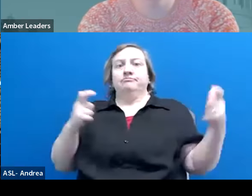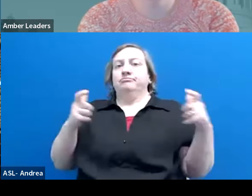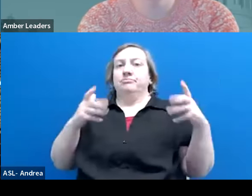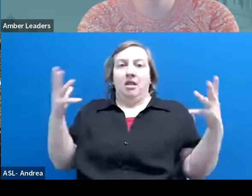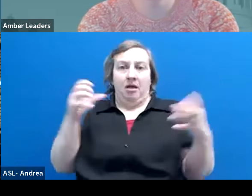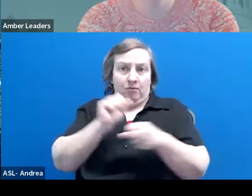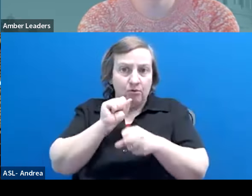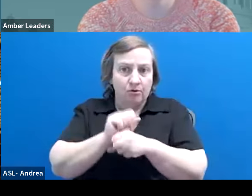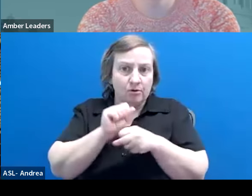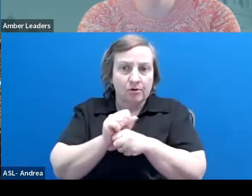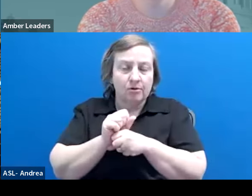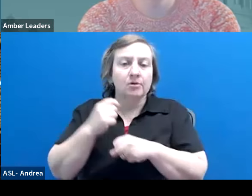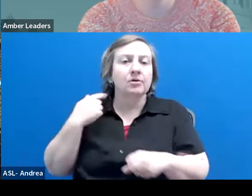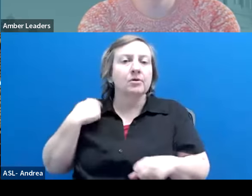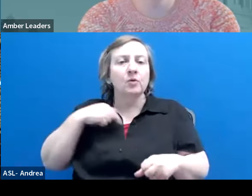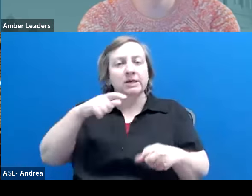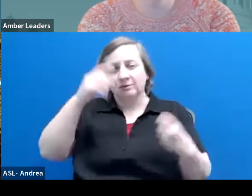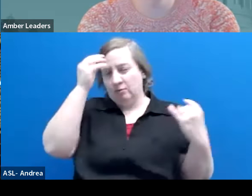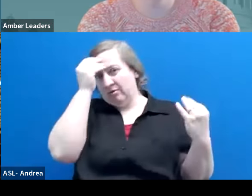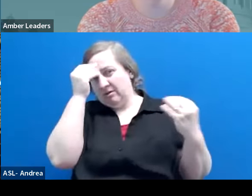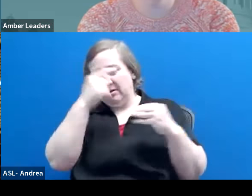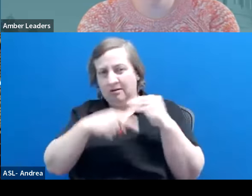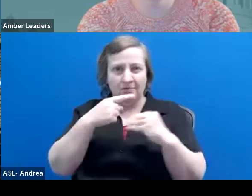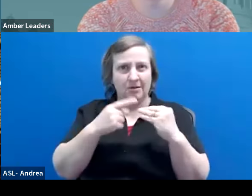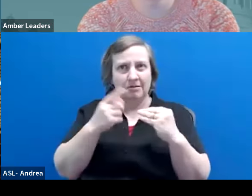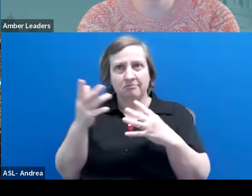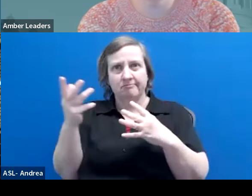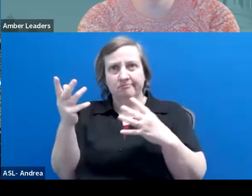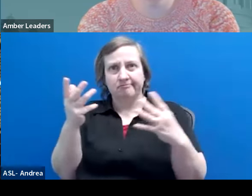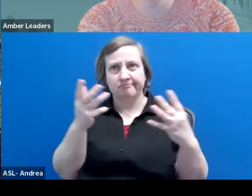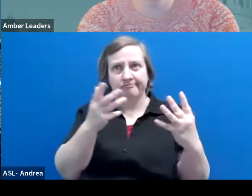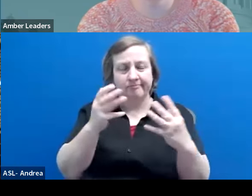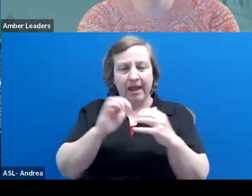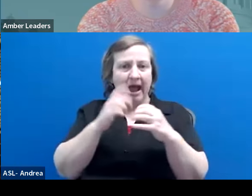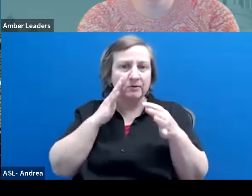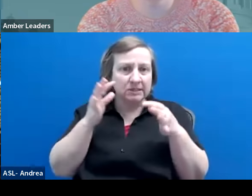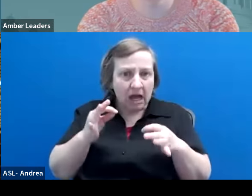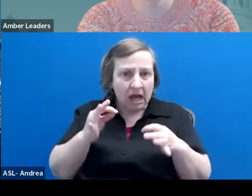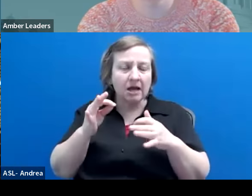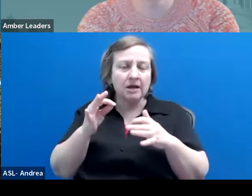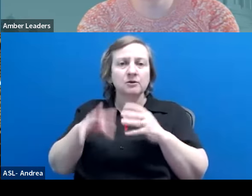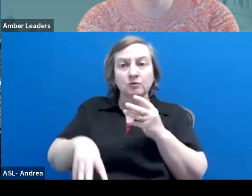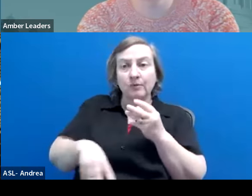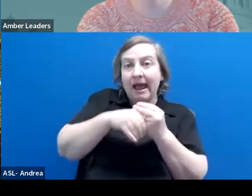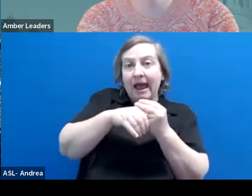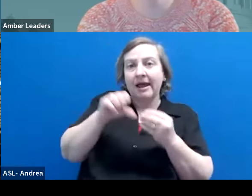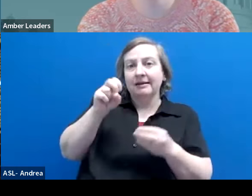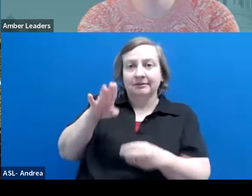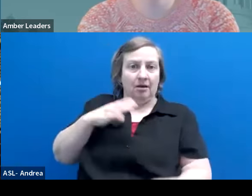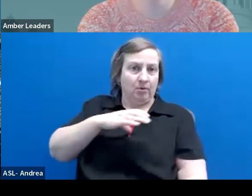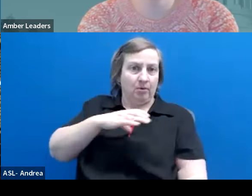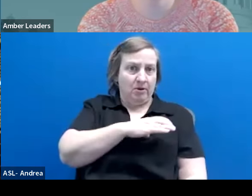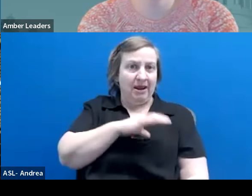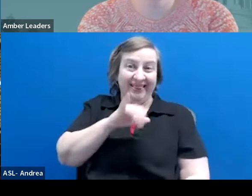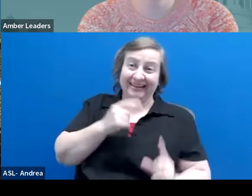should be really thoughtful and when we decide to have to add a subcommittee. But this one, I